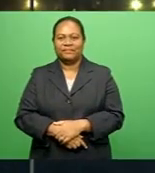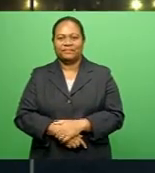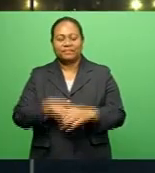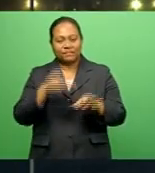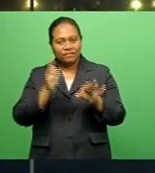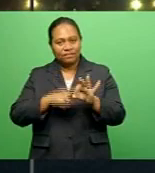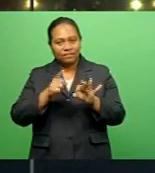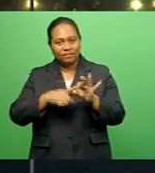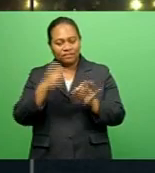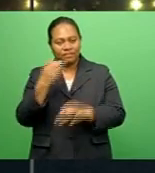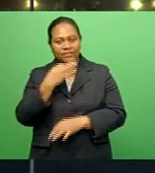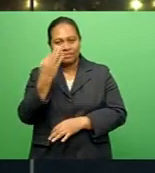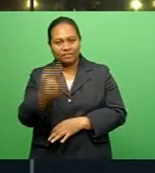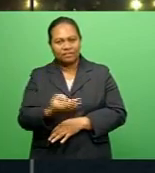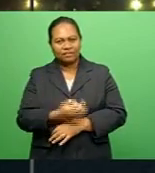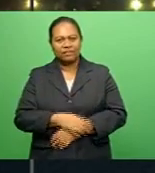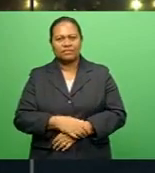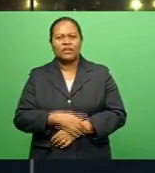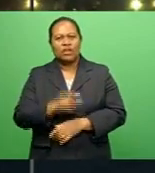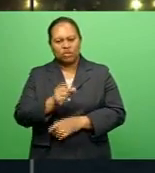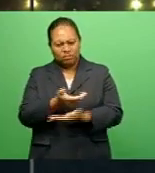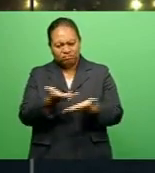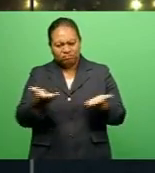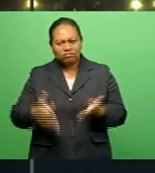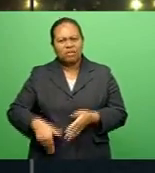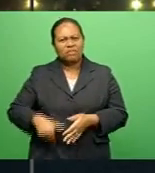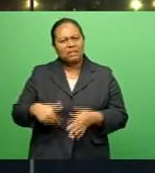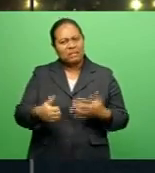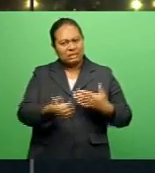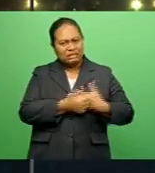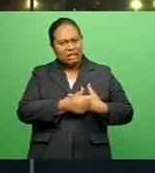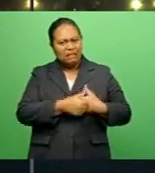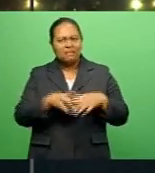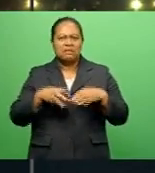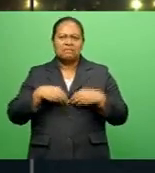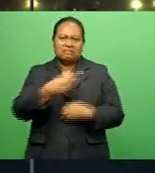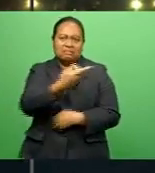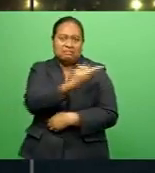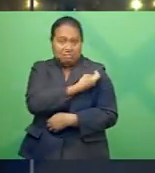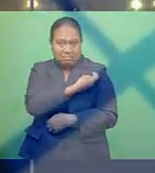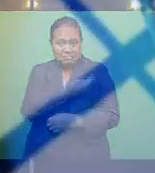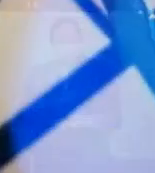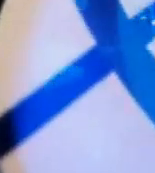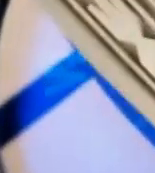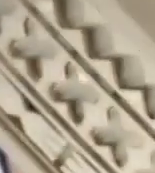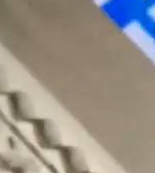And in Fijian Pulse tonight, we ask, do you feel safe receiving the AstraZeneca vaccine?